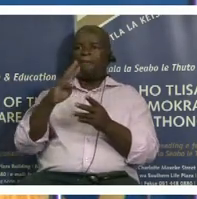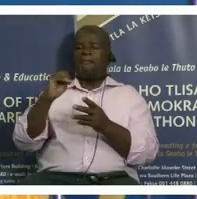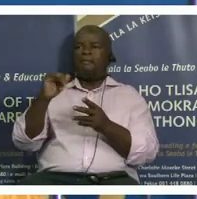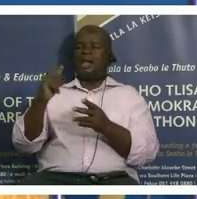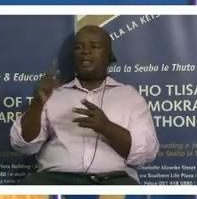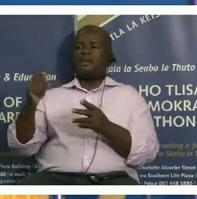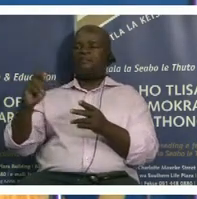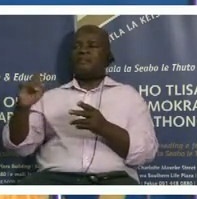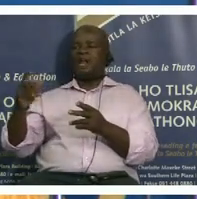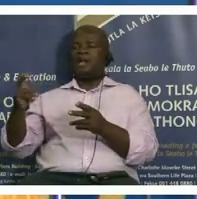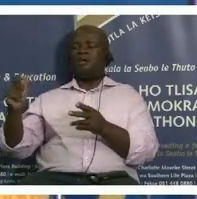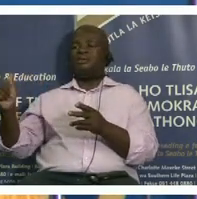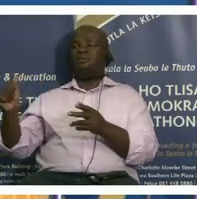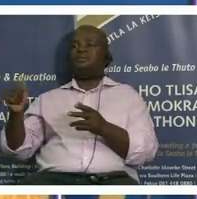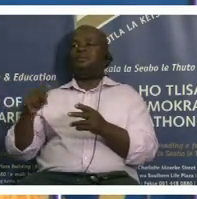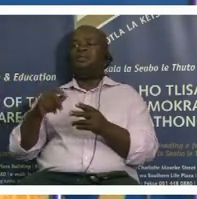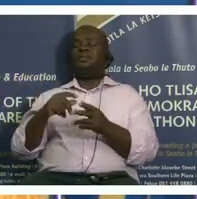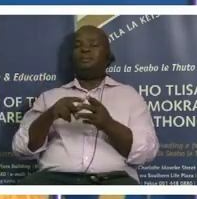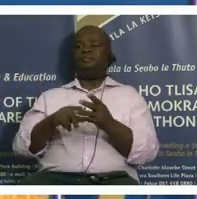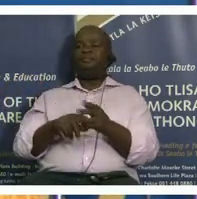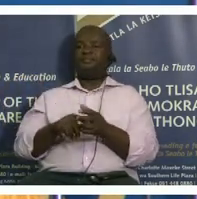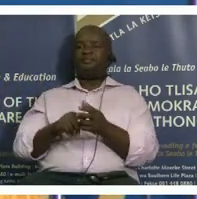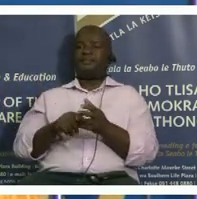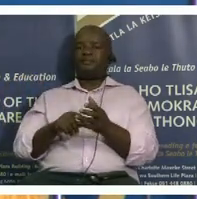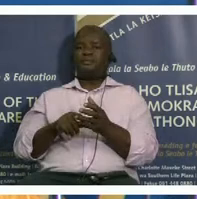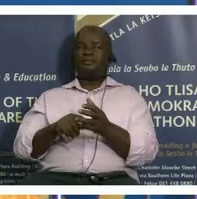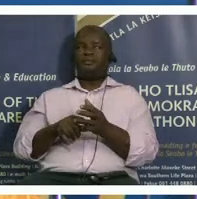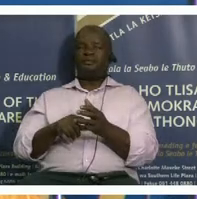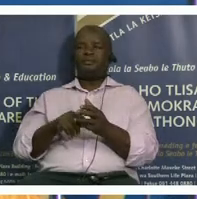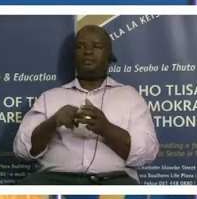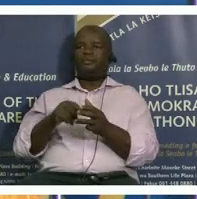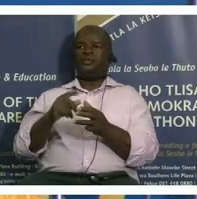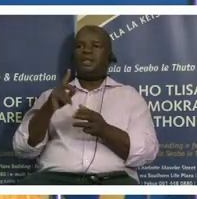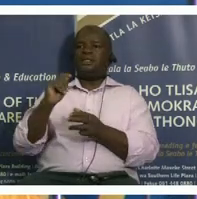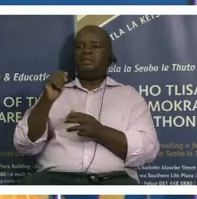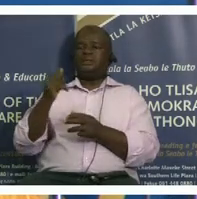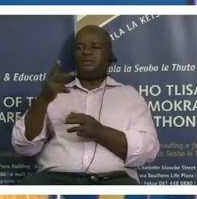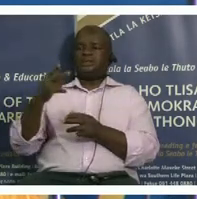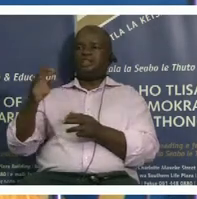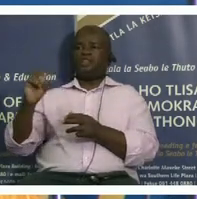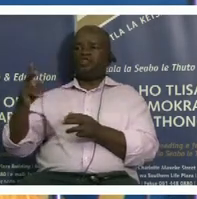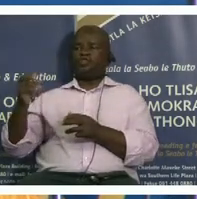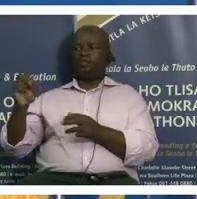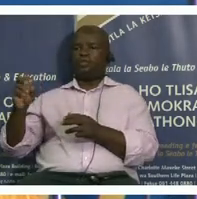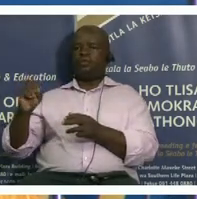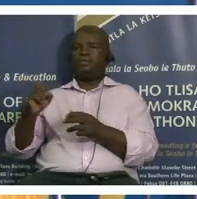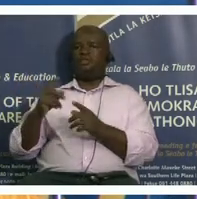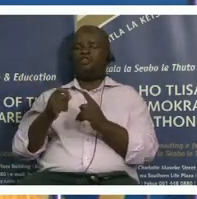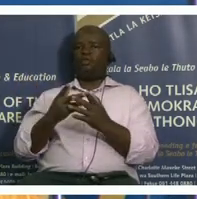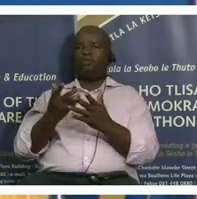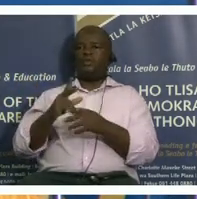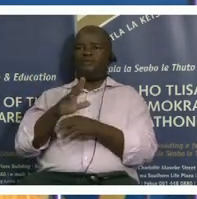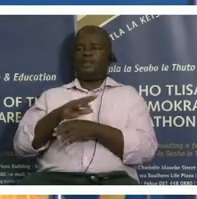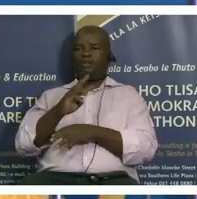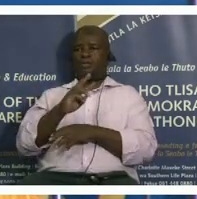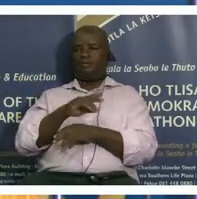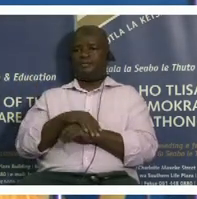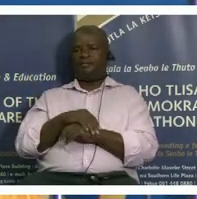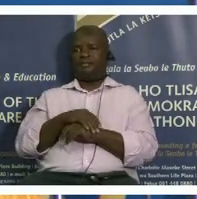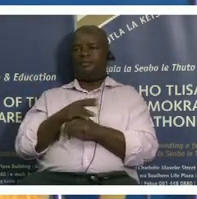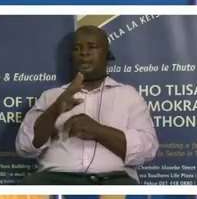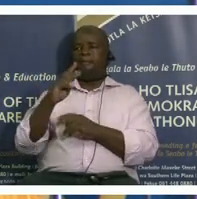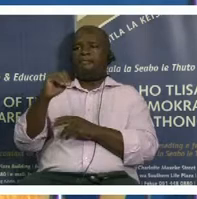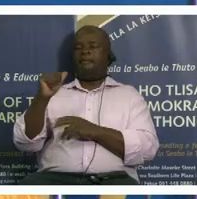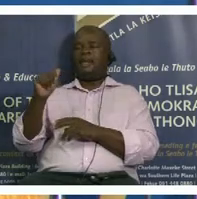Matlafalang Primary School in Motheo, Tsheto Primary School in Lejweliputswa,